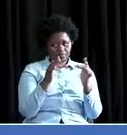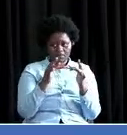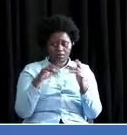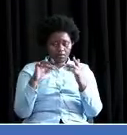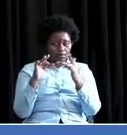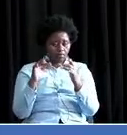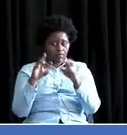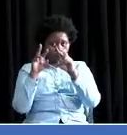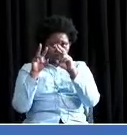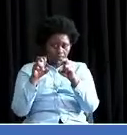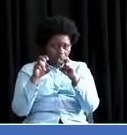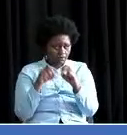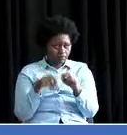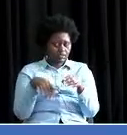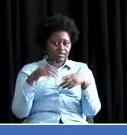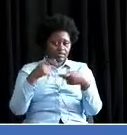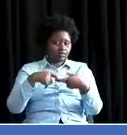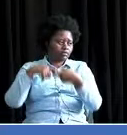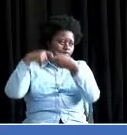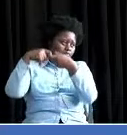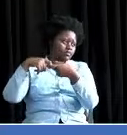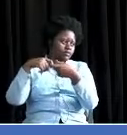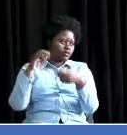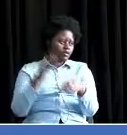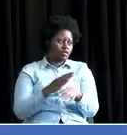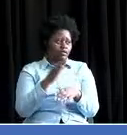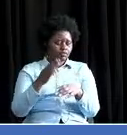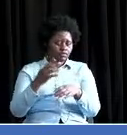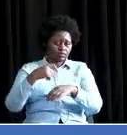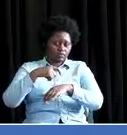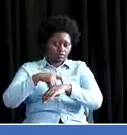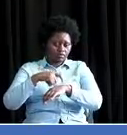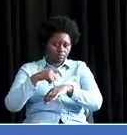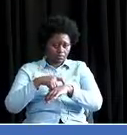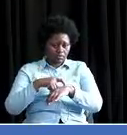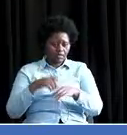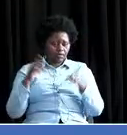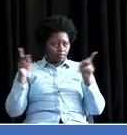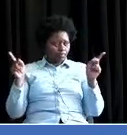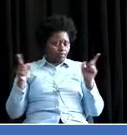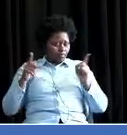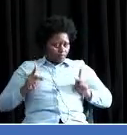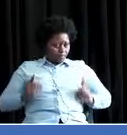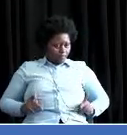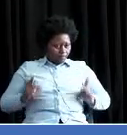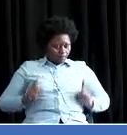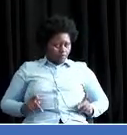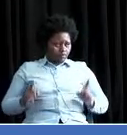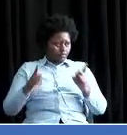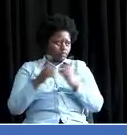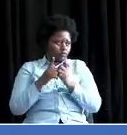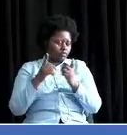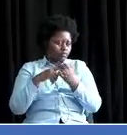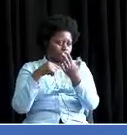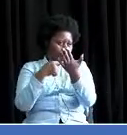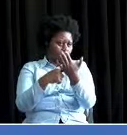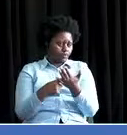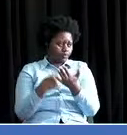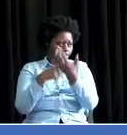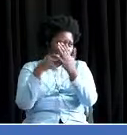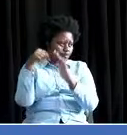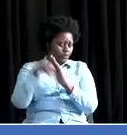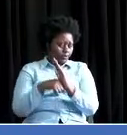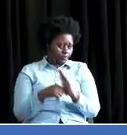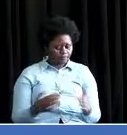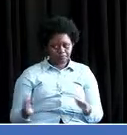issues, the items need to be suspended until such time we meet physically where these items can be deliberated upon. I